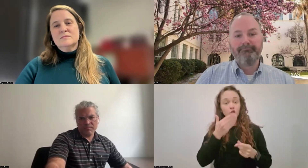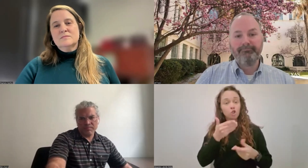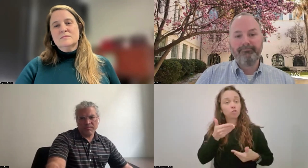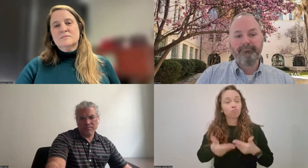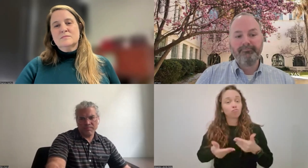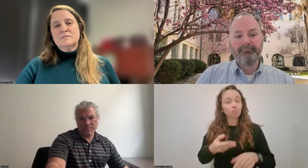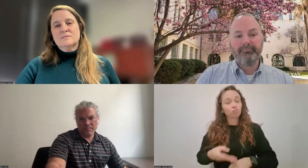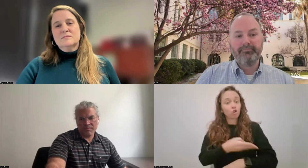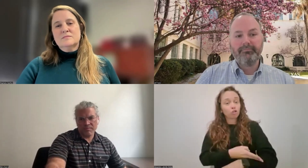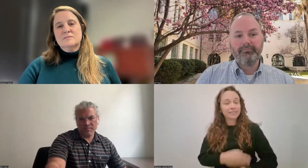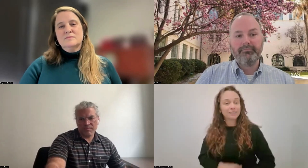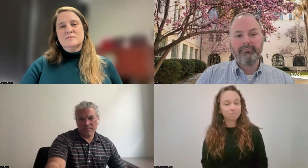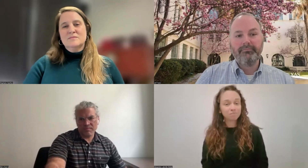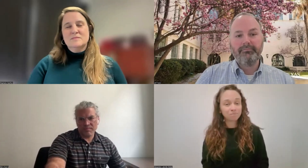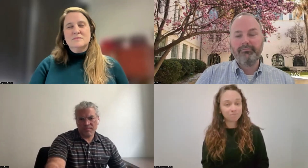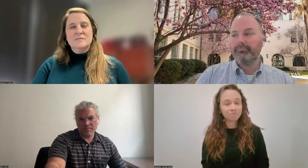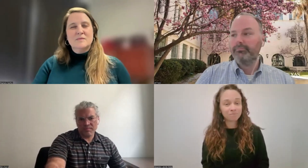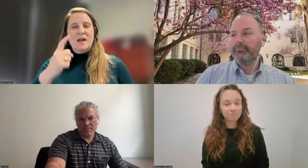So.